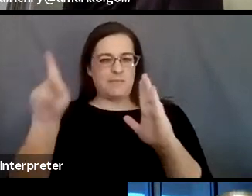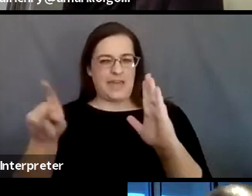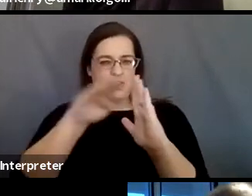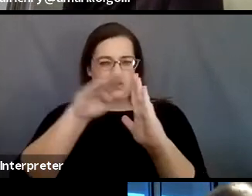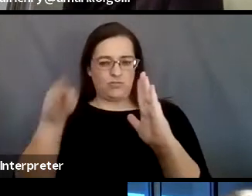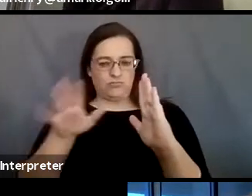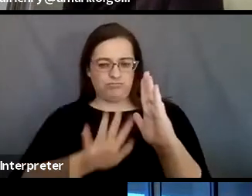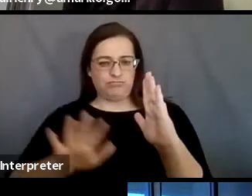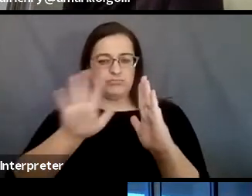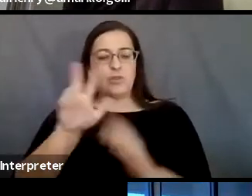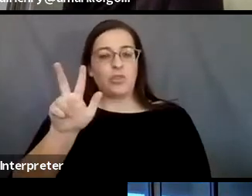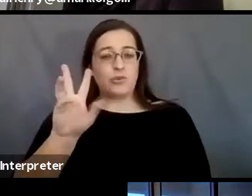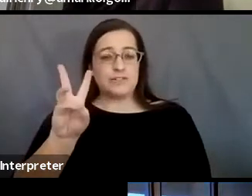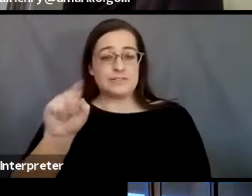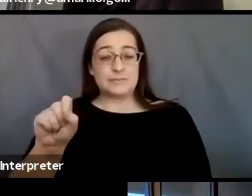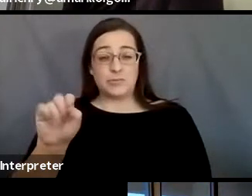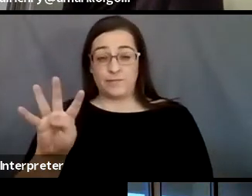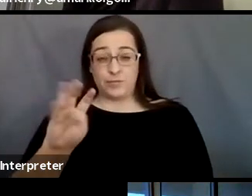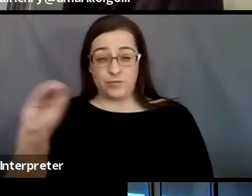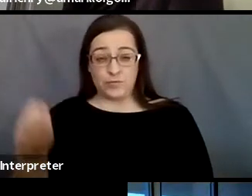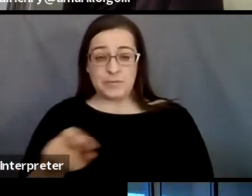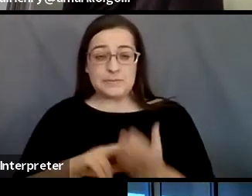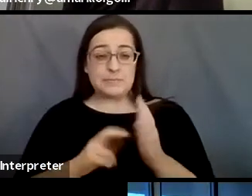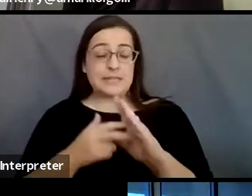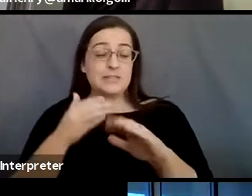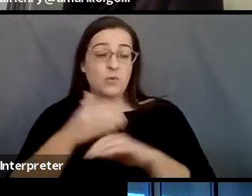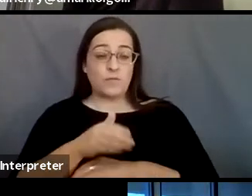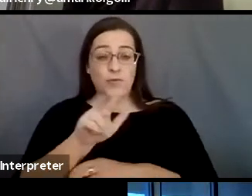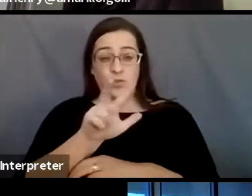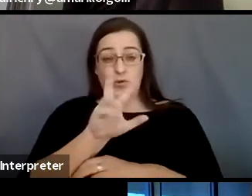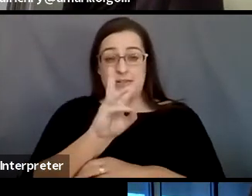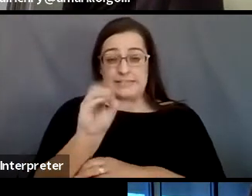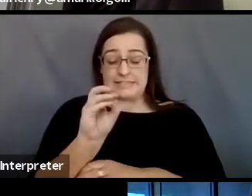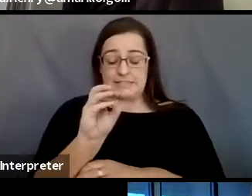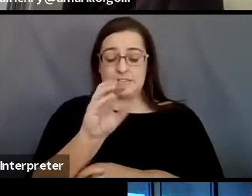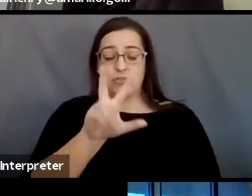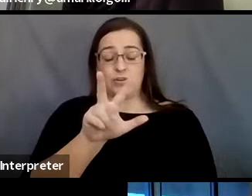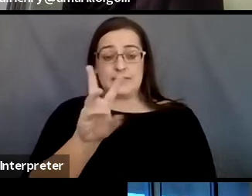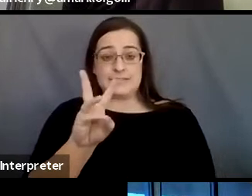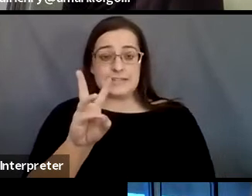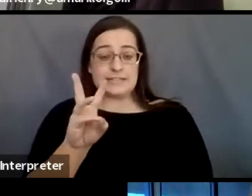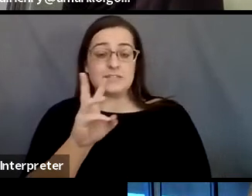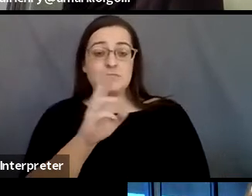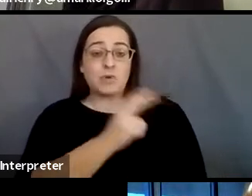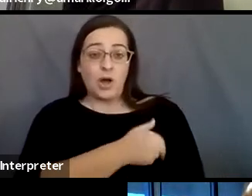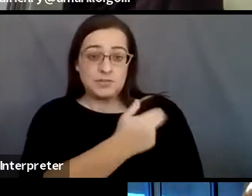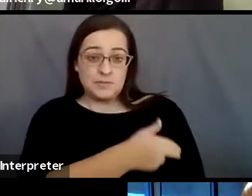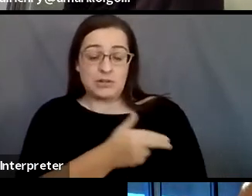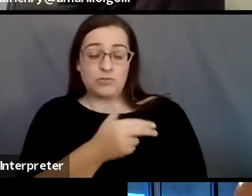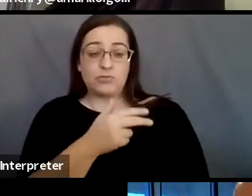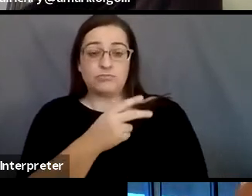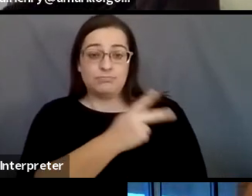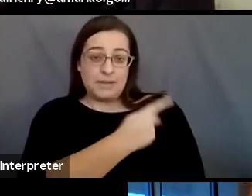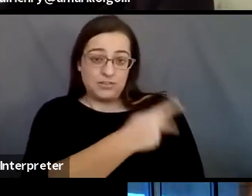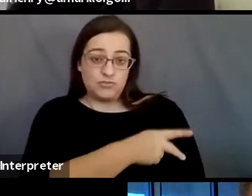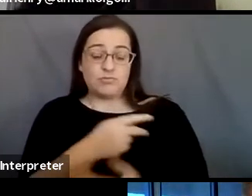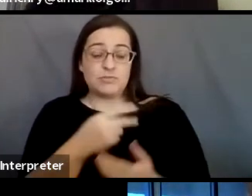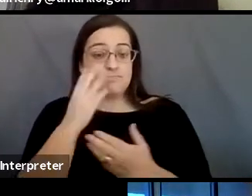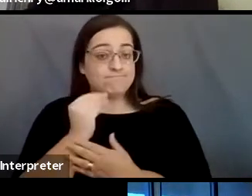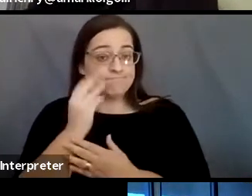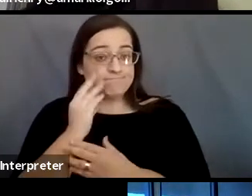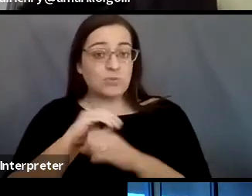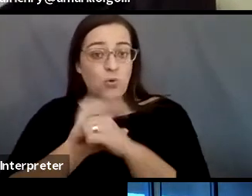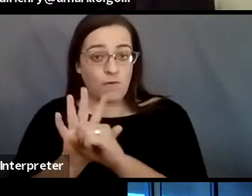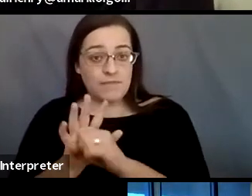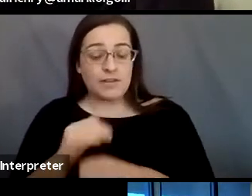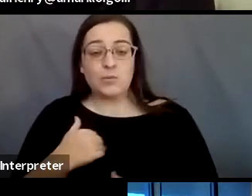at 36.4%, meaning that just over 36% of all hospitalized patients had COVID-19. We do have